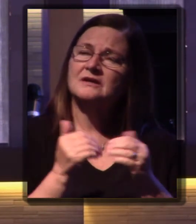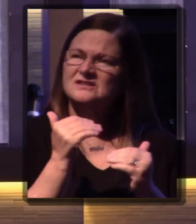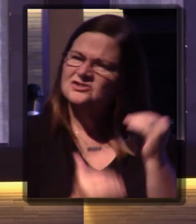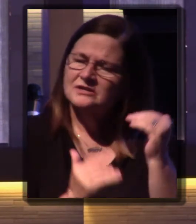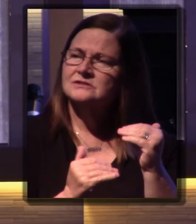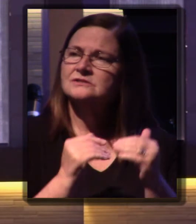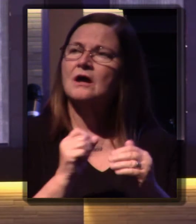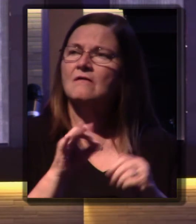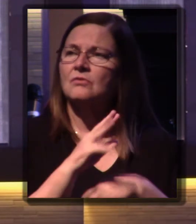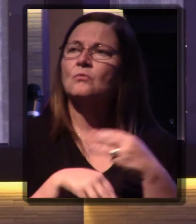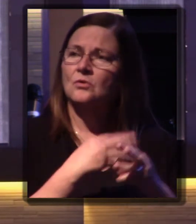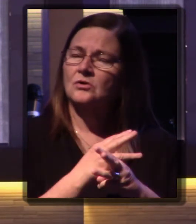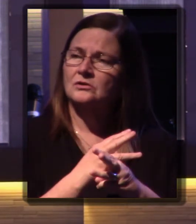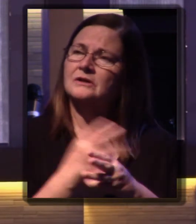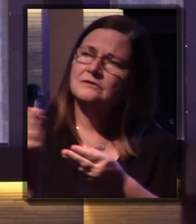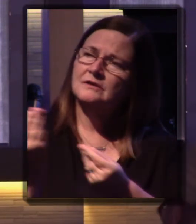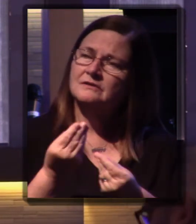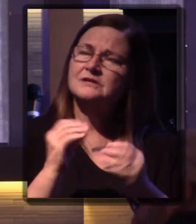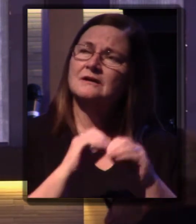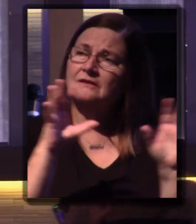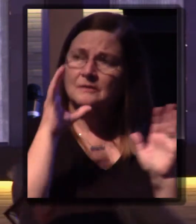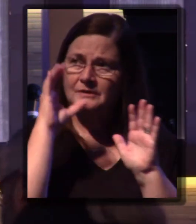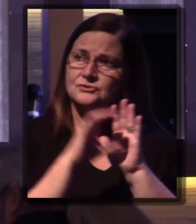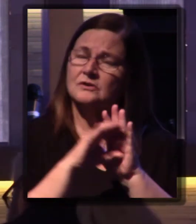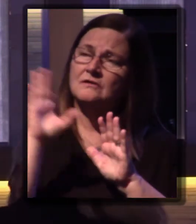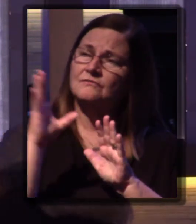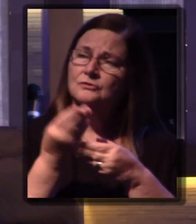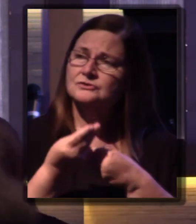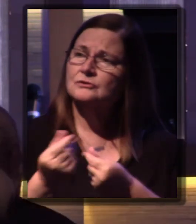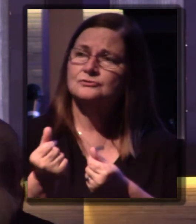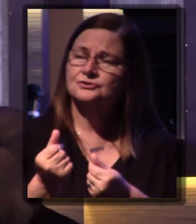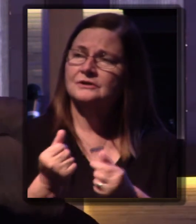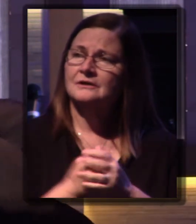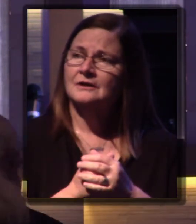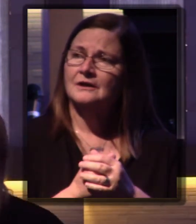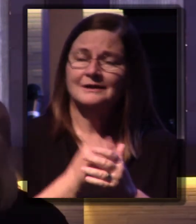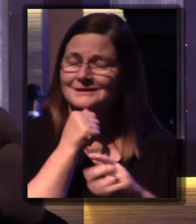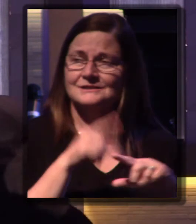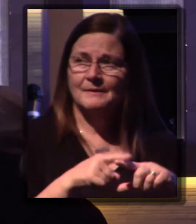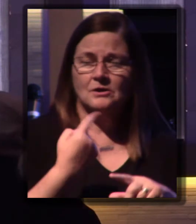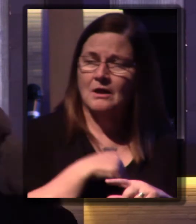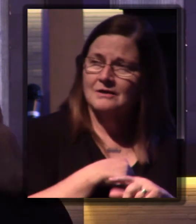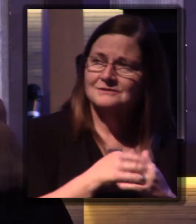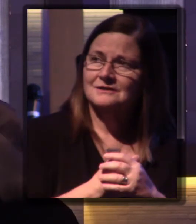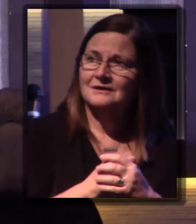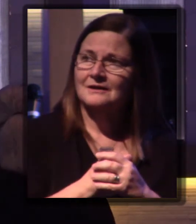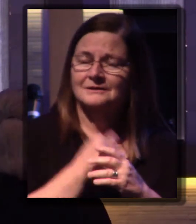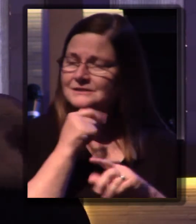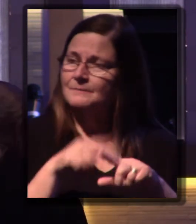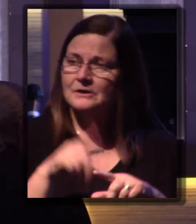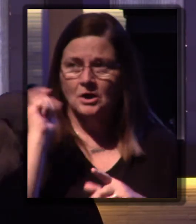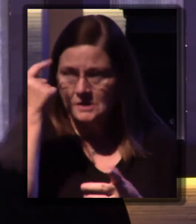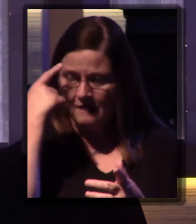of this world, and that you have given us a clear picture of your solution, that it won't be found by us, and that it won't be found